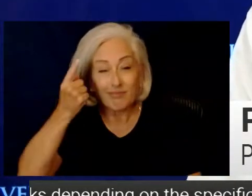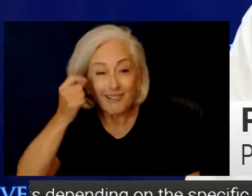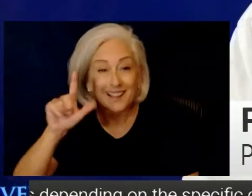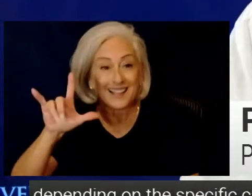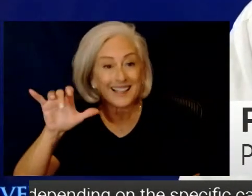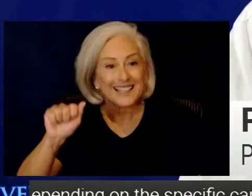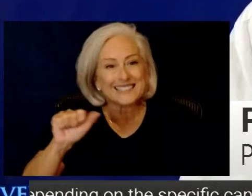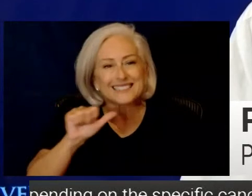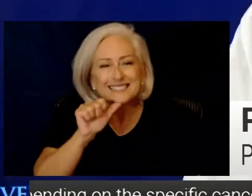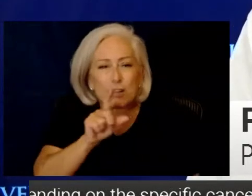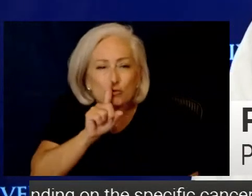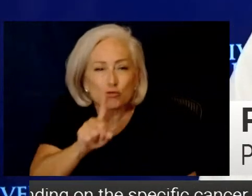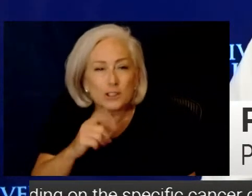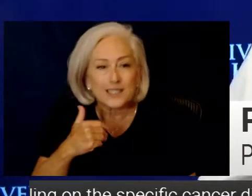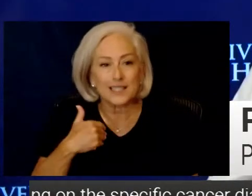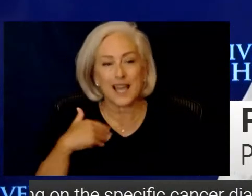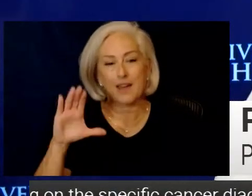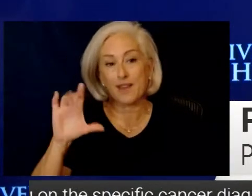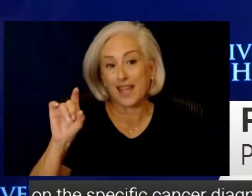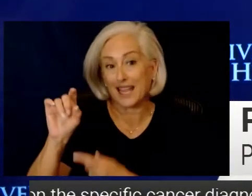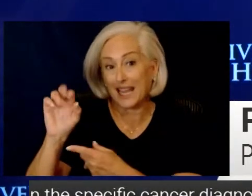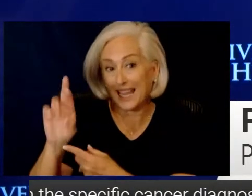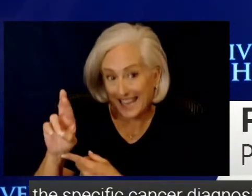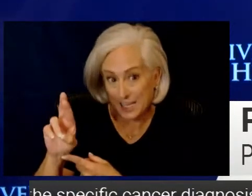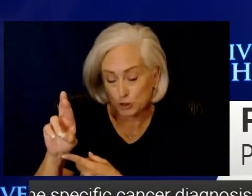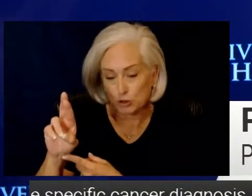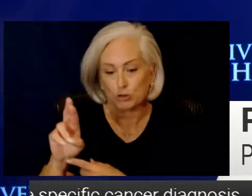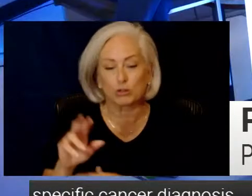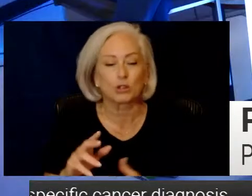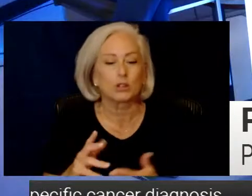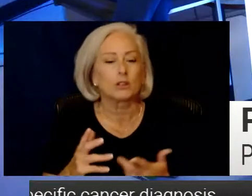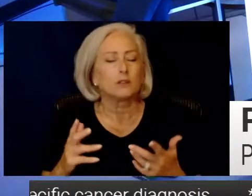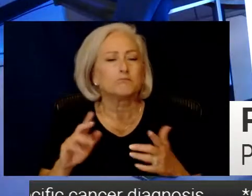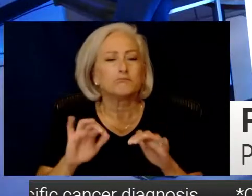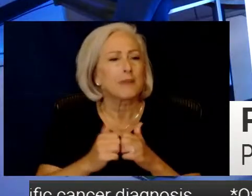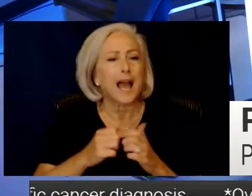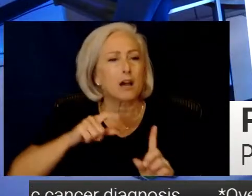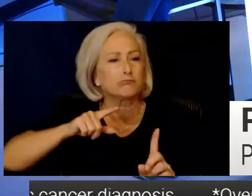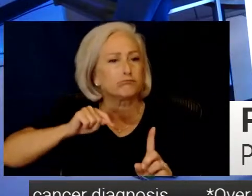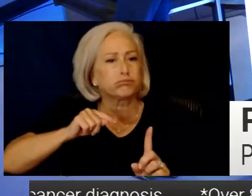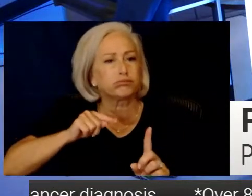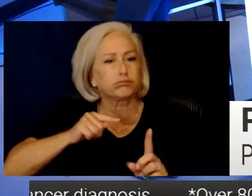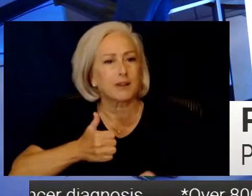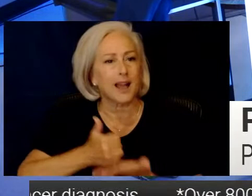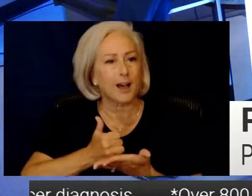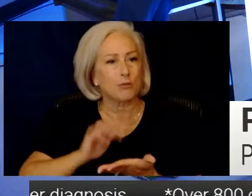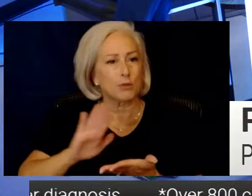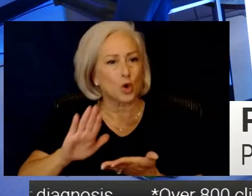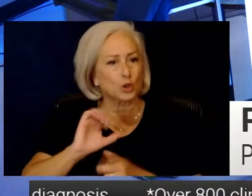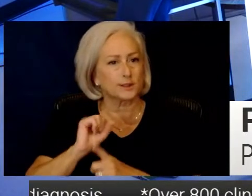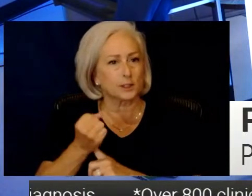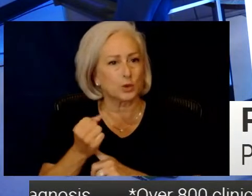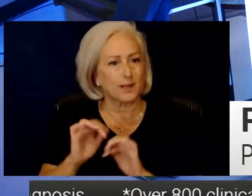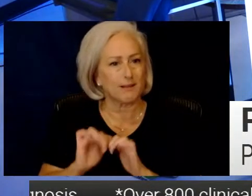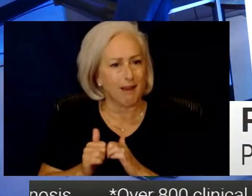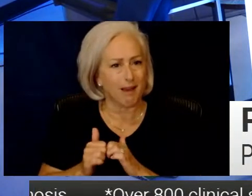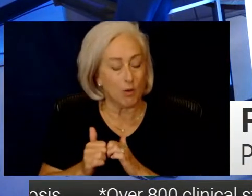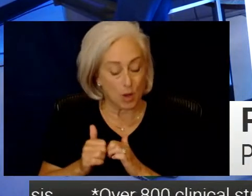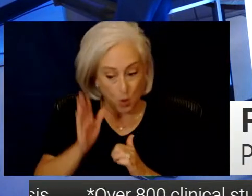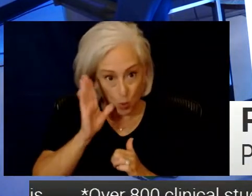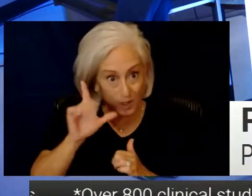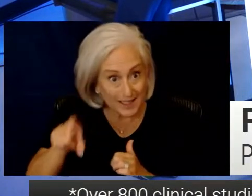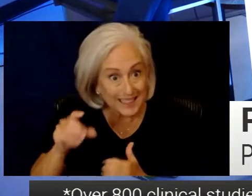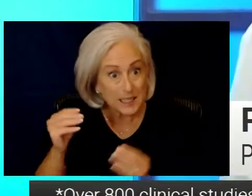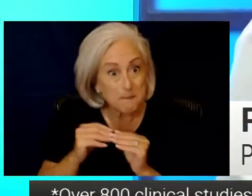therapy benefiting her condition, and will she need more proton therapy? Ron Chen. That's a great question. There are certain types